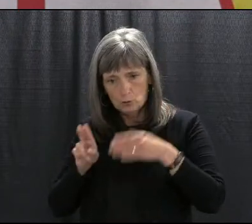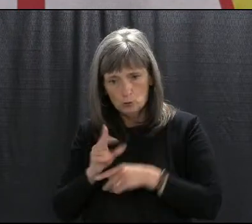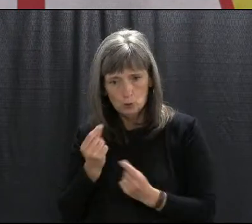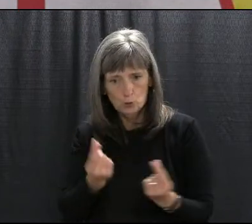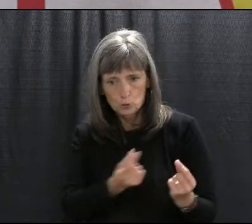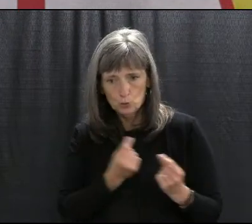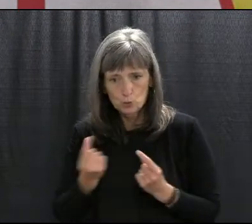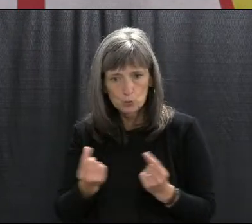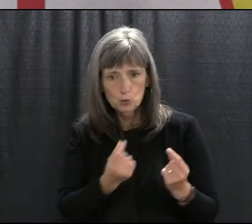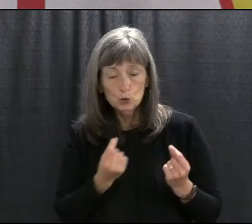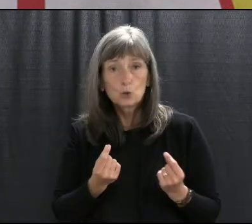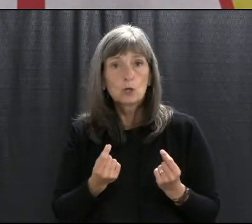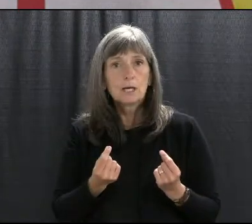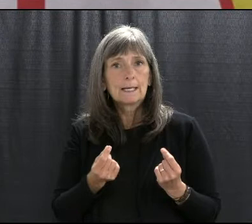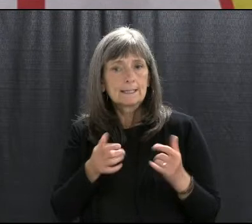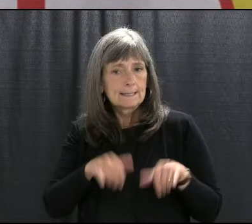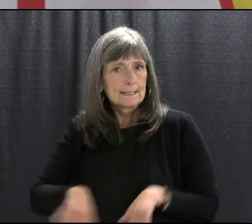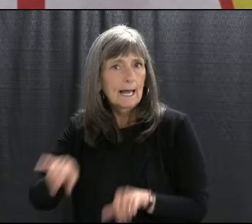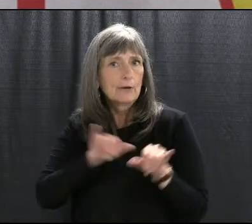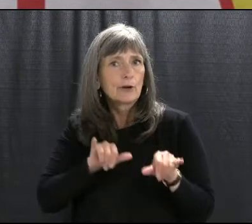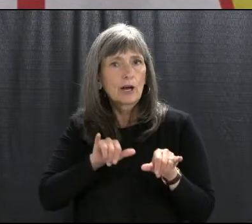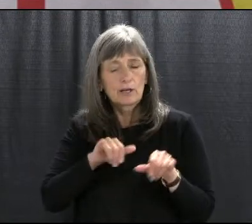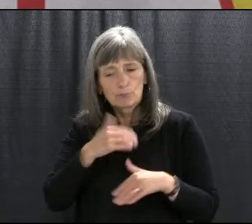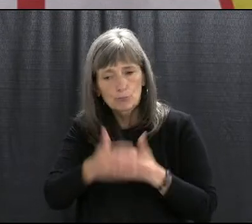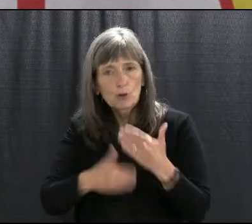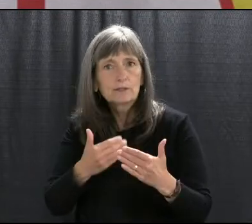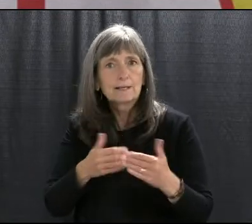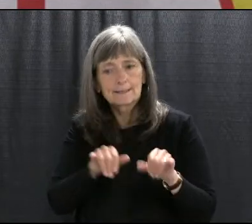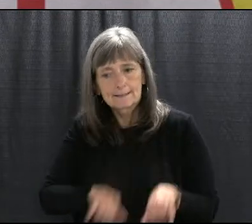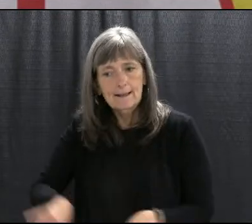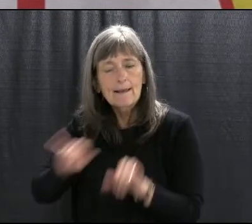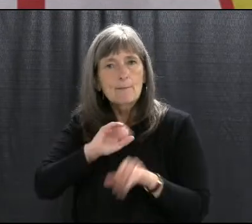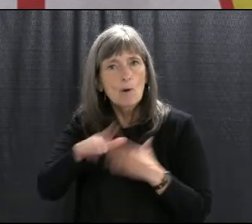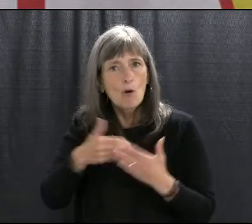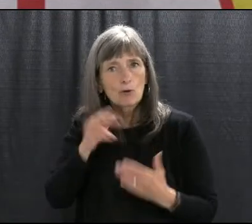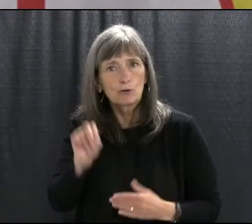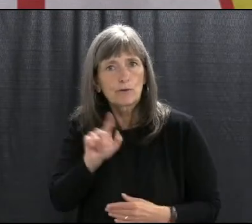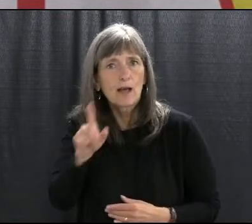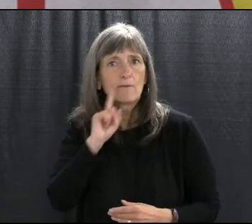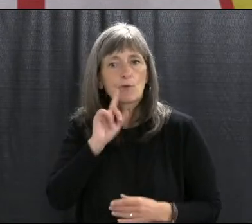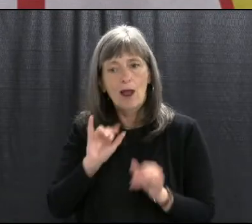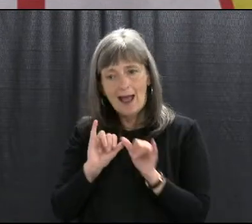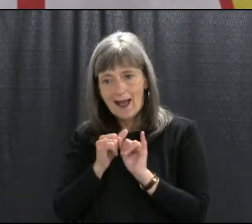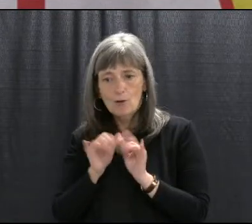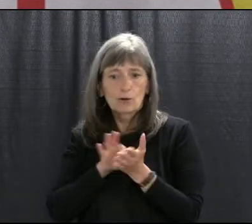beds, standardized processes of measurement of wait times,